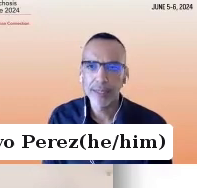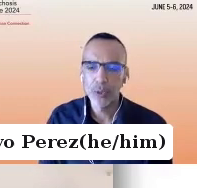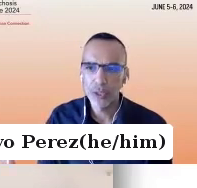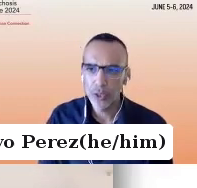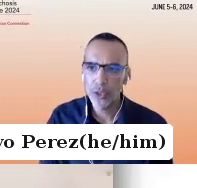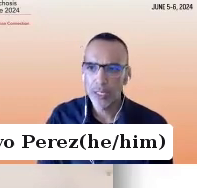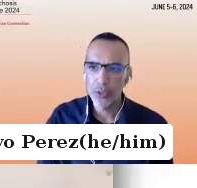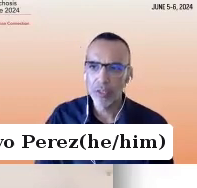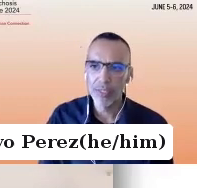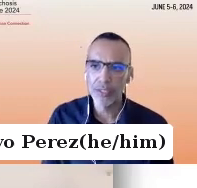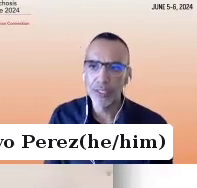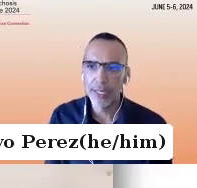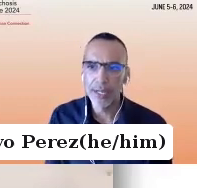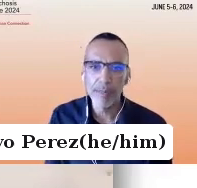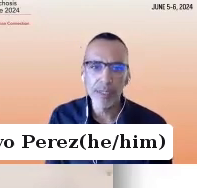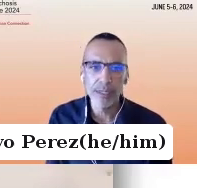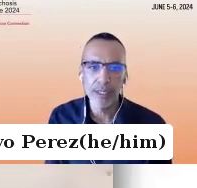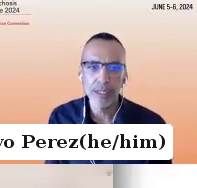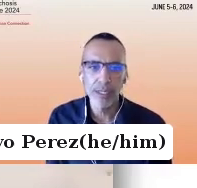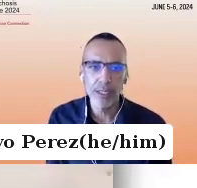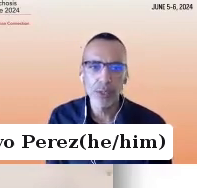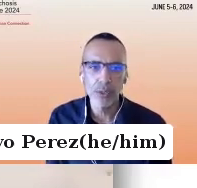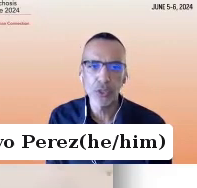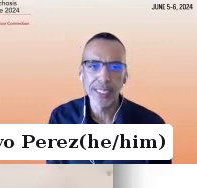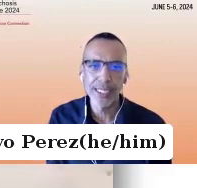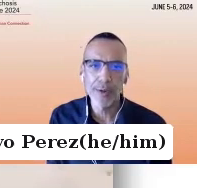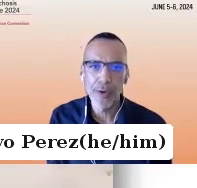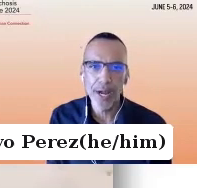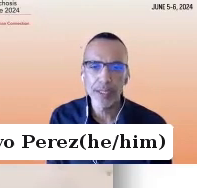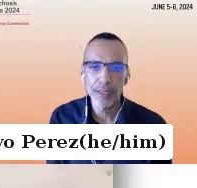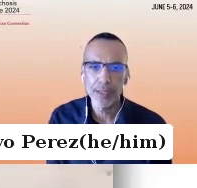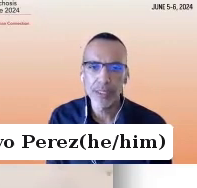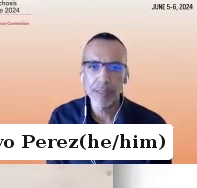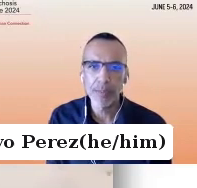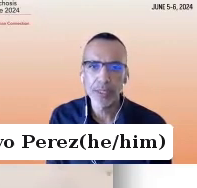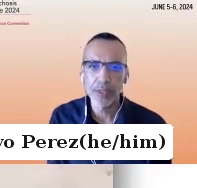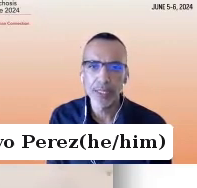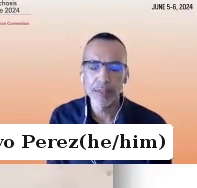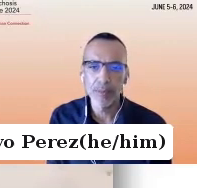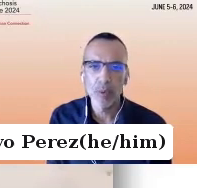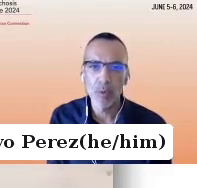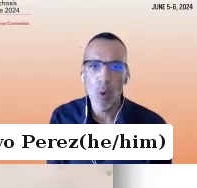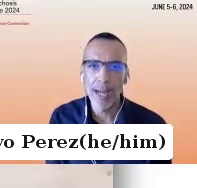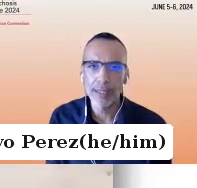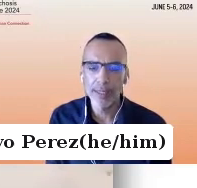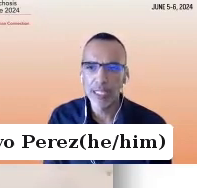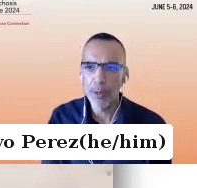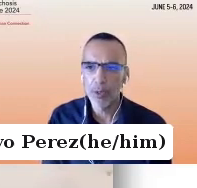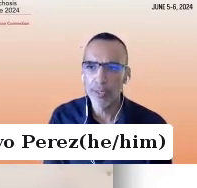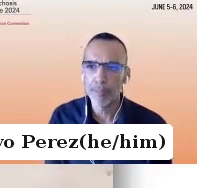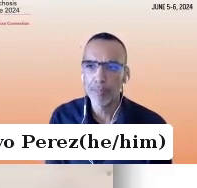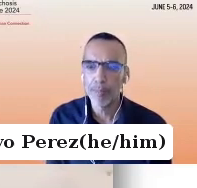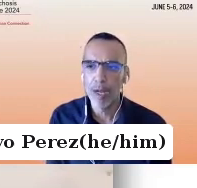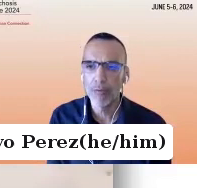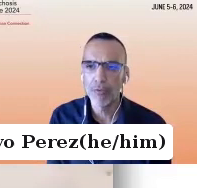there's a researcher at the university. Her name is Dr. 𝐁𝐞𝐲𝐧𝐝. She's the person in white in the middle